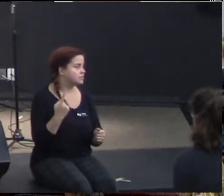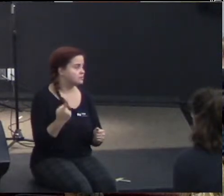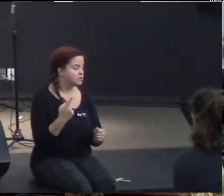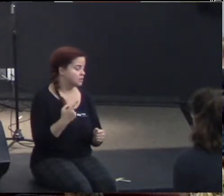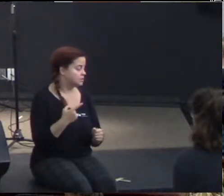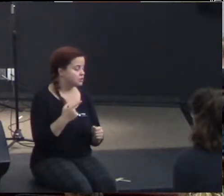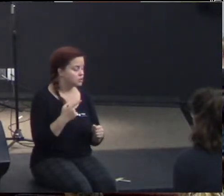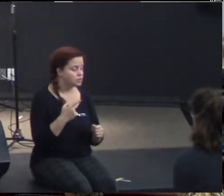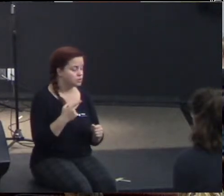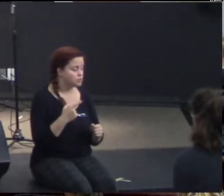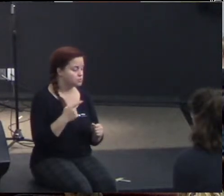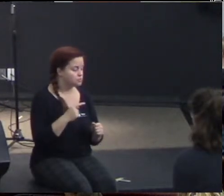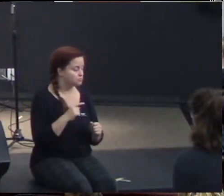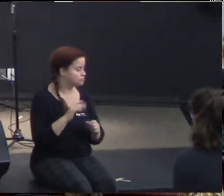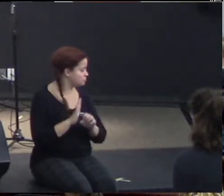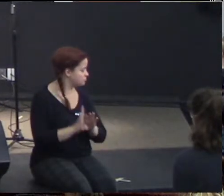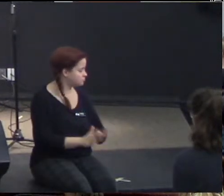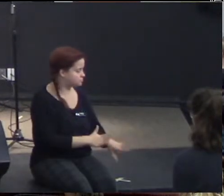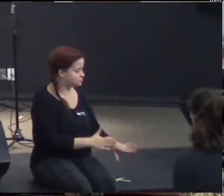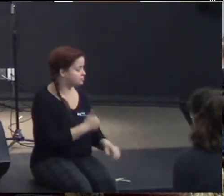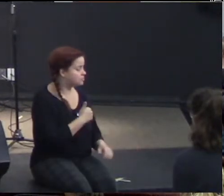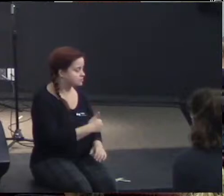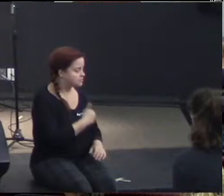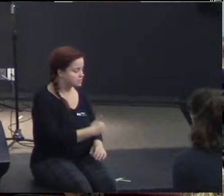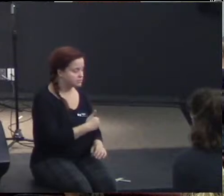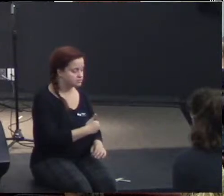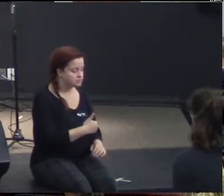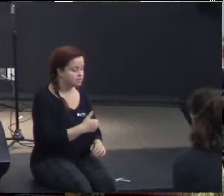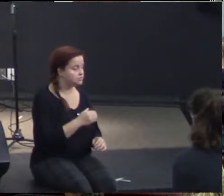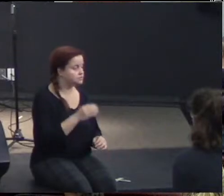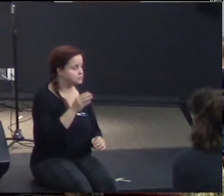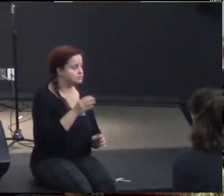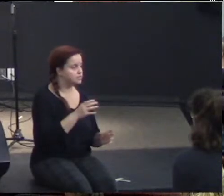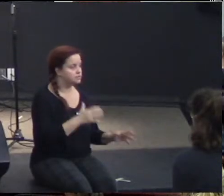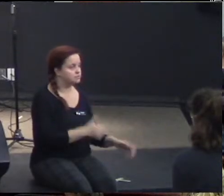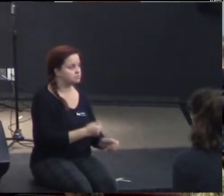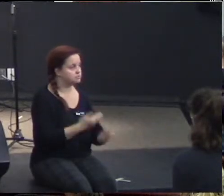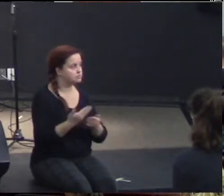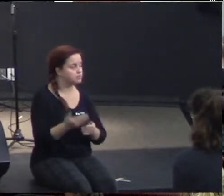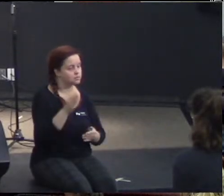man give in exchange for his soul? What about your souls?